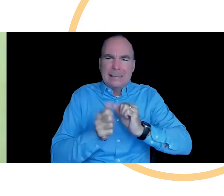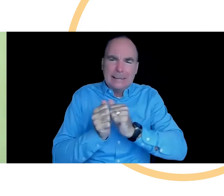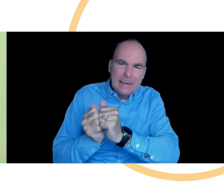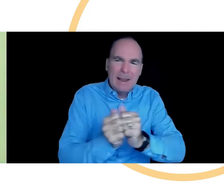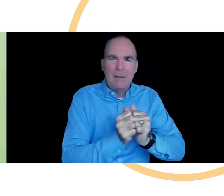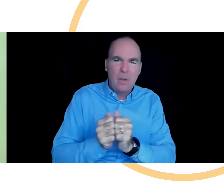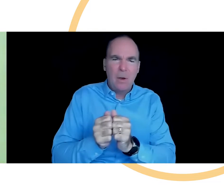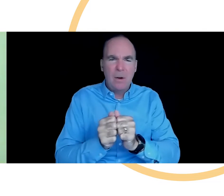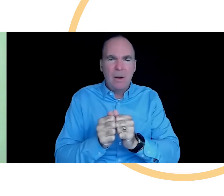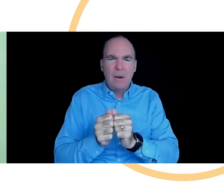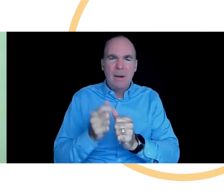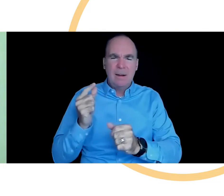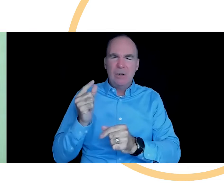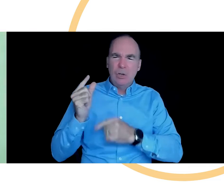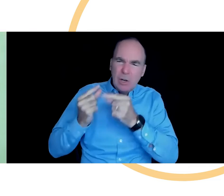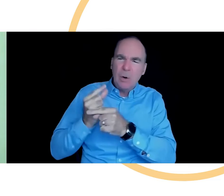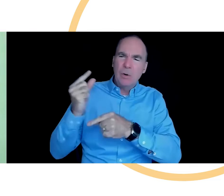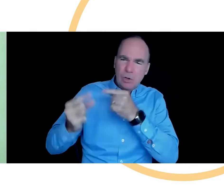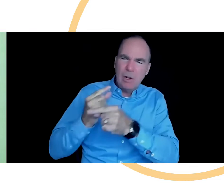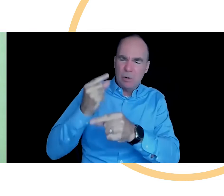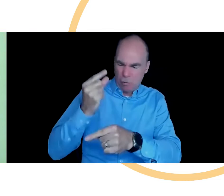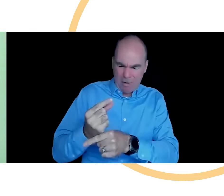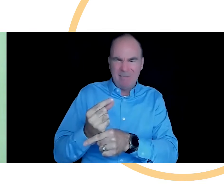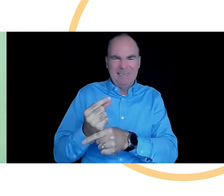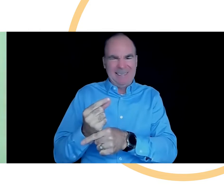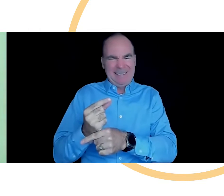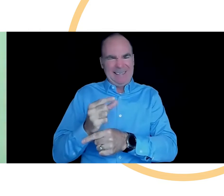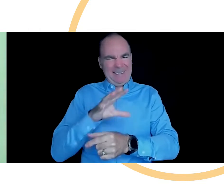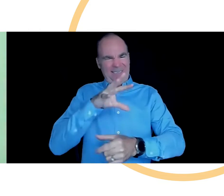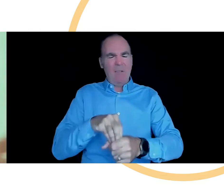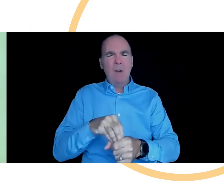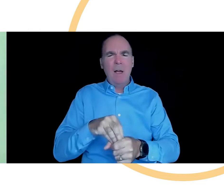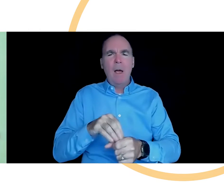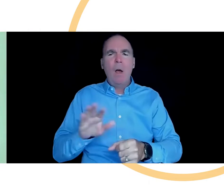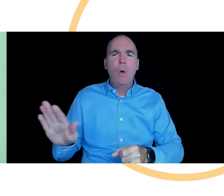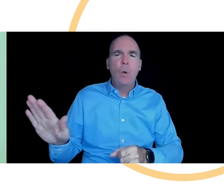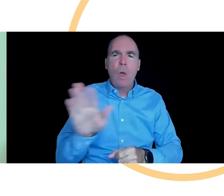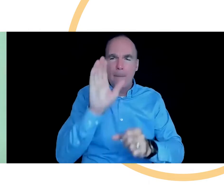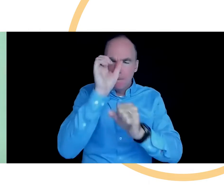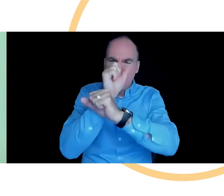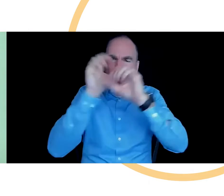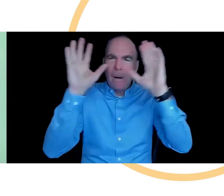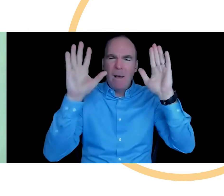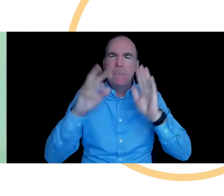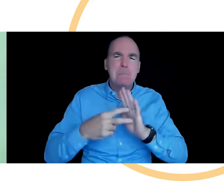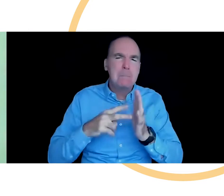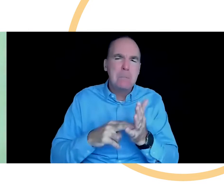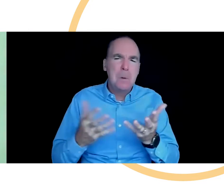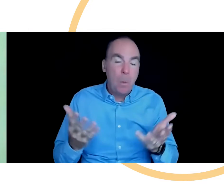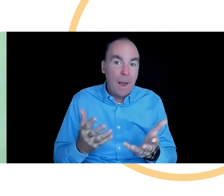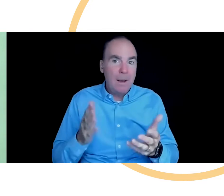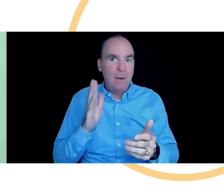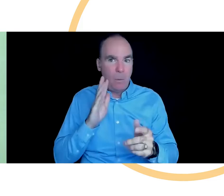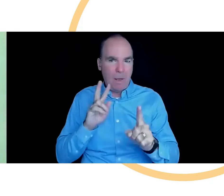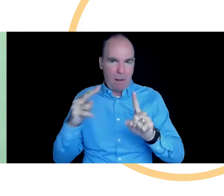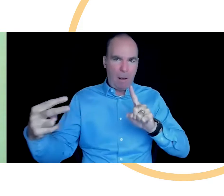world what intergenerational solidarity means to them and how they think we can achieve it. Let's hear what they